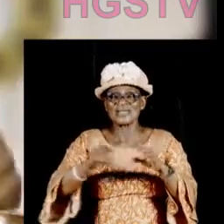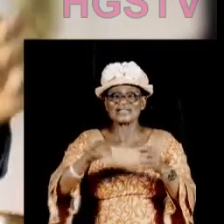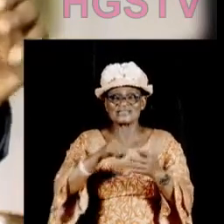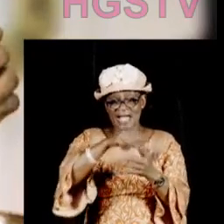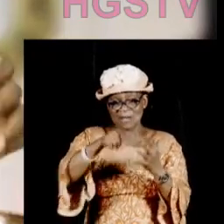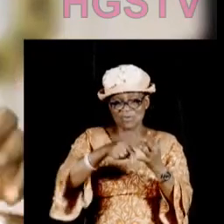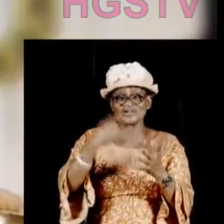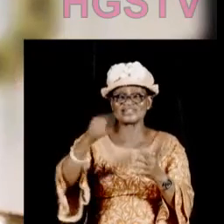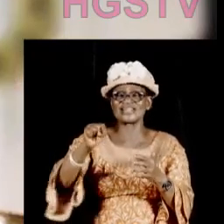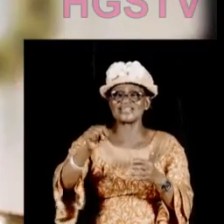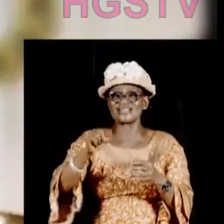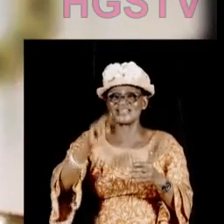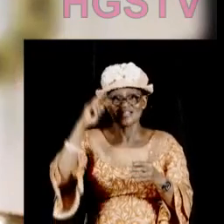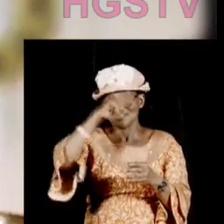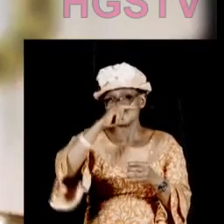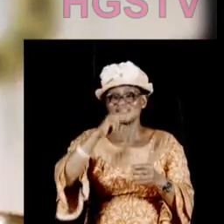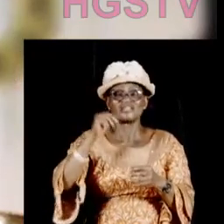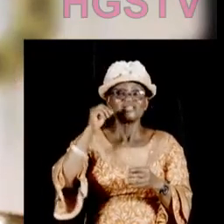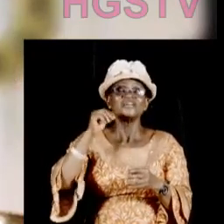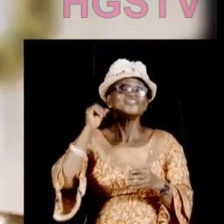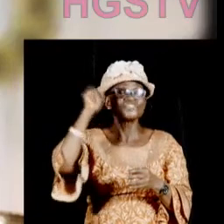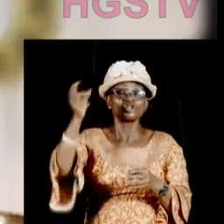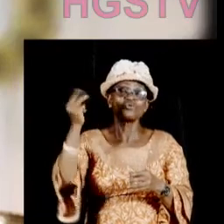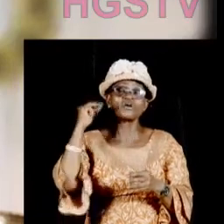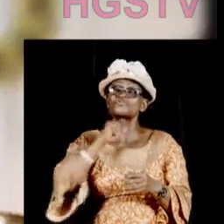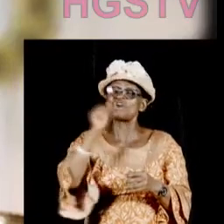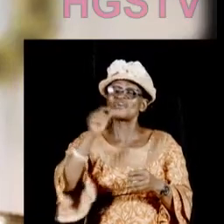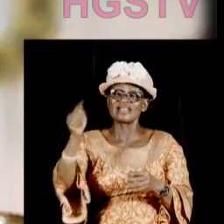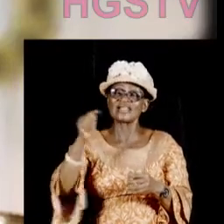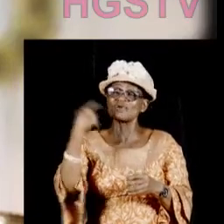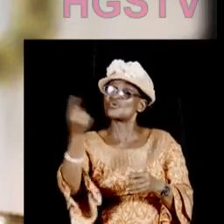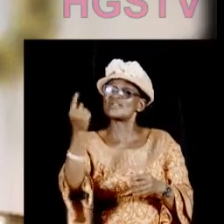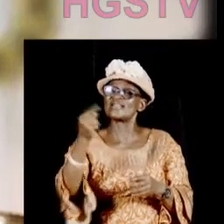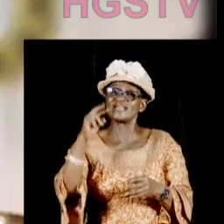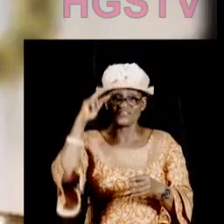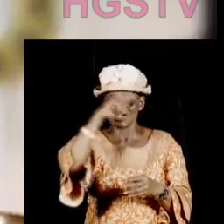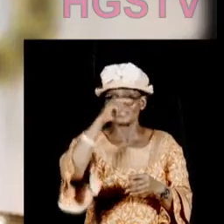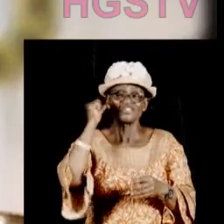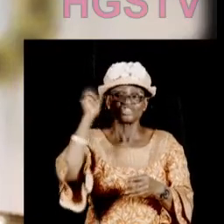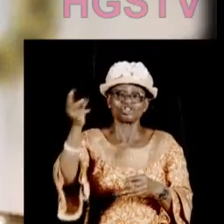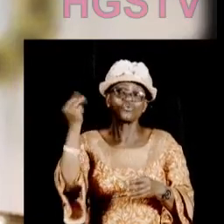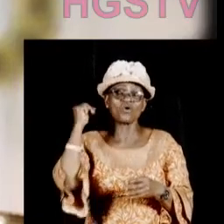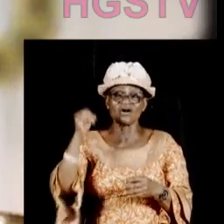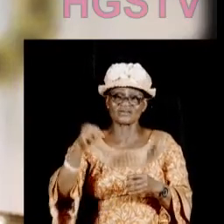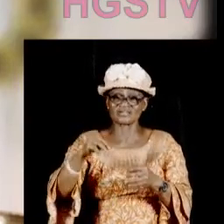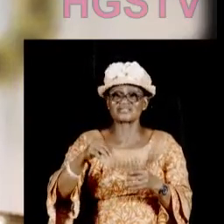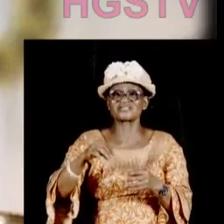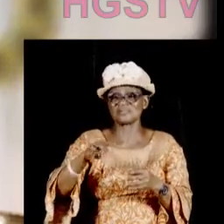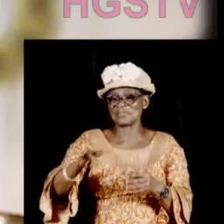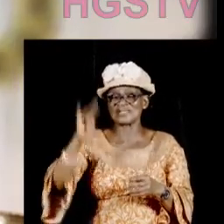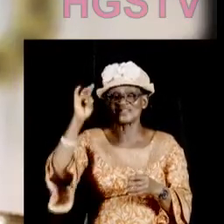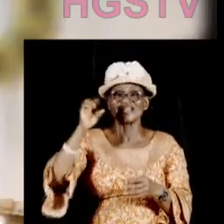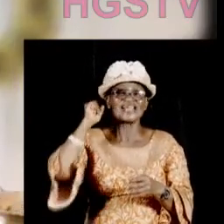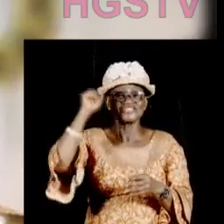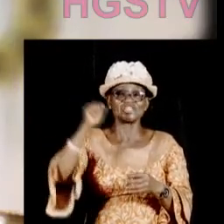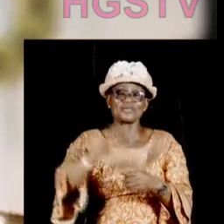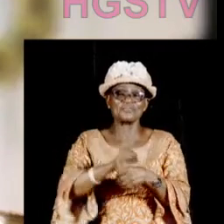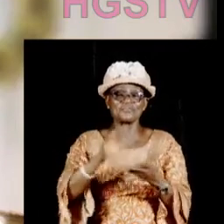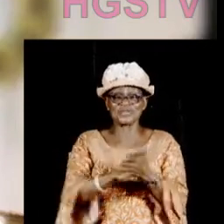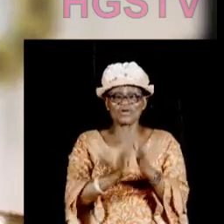though she was not the only virgin, she was selected and became a queen in a foreign